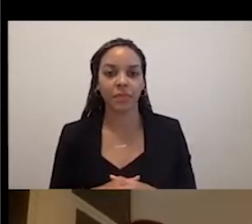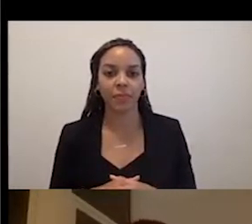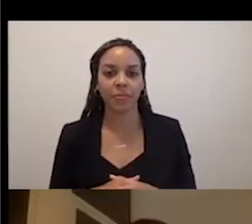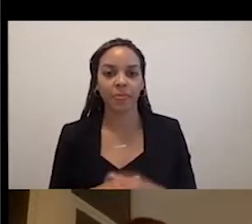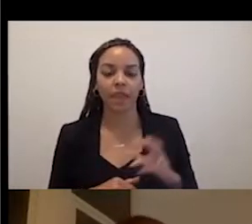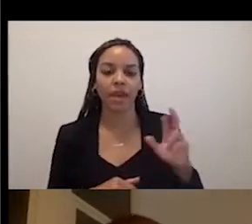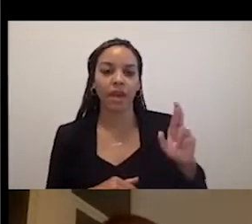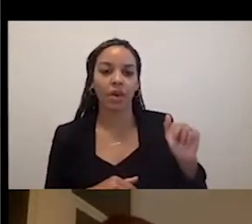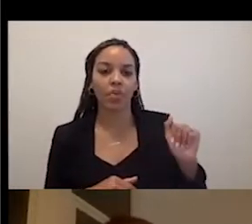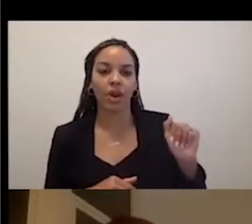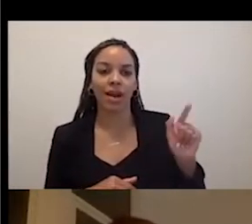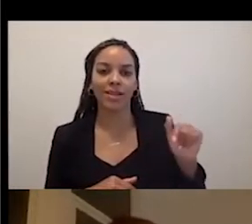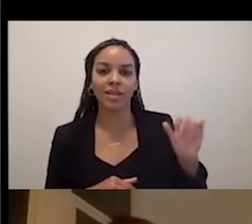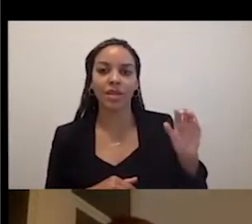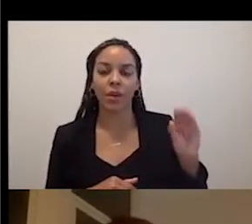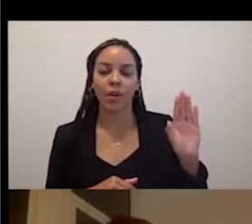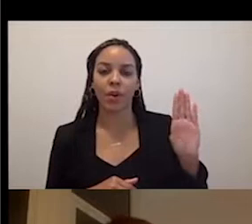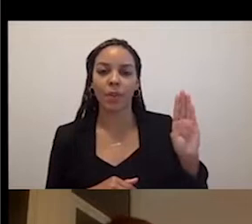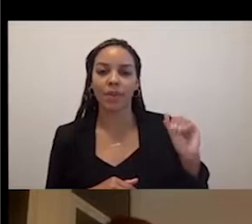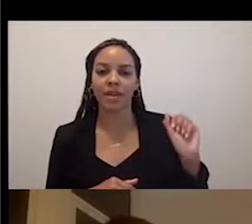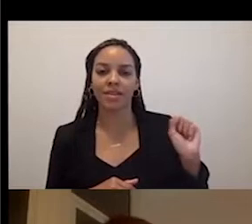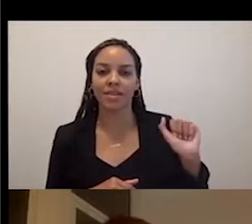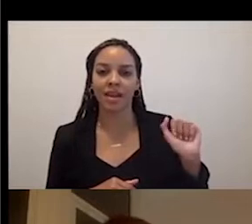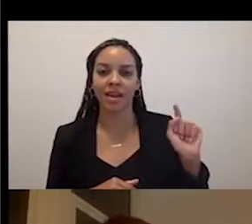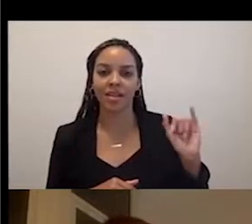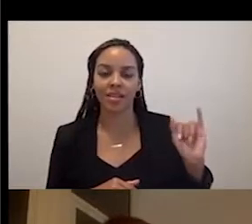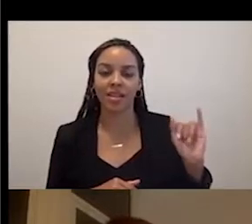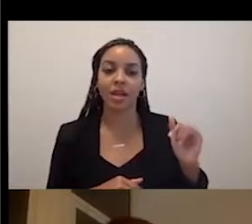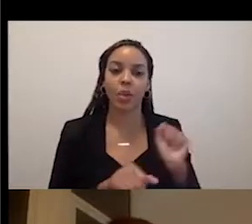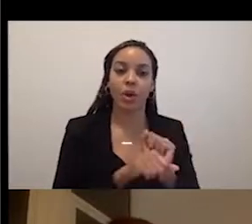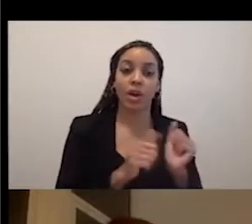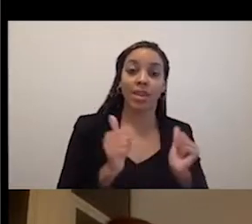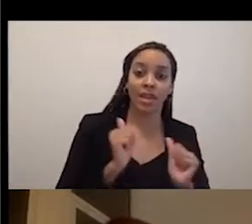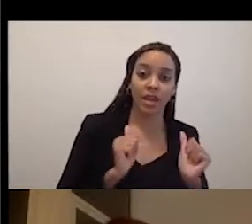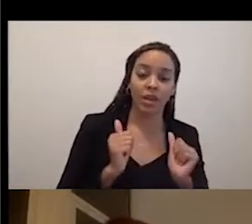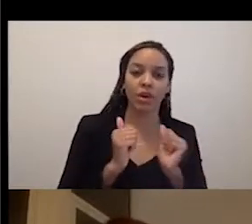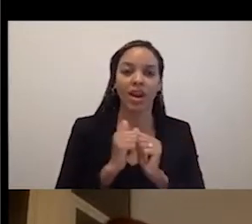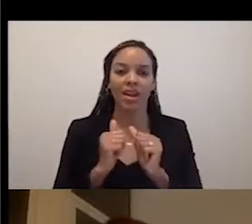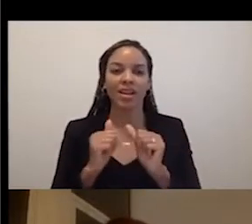Basati, who's working sort of between theatre and sculpture with animatronics as well.